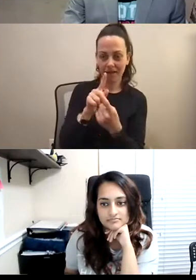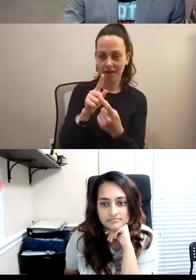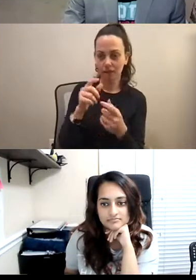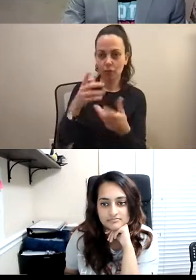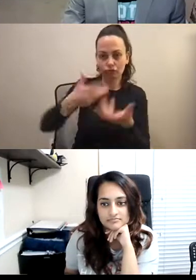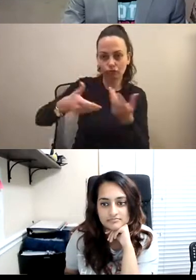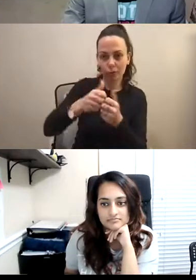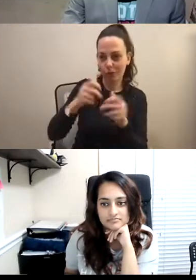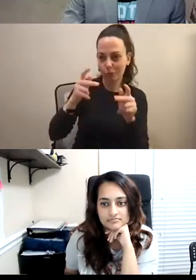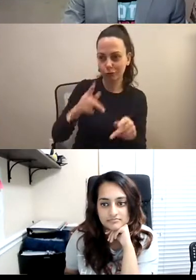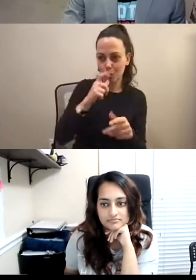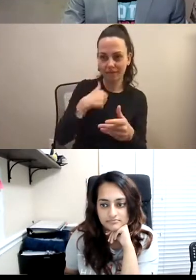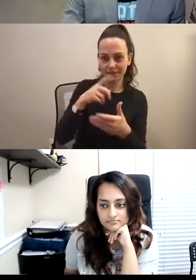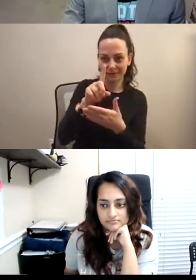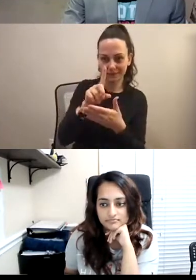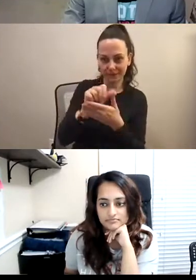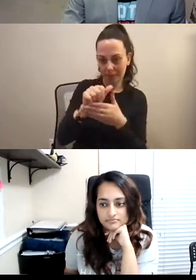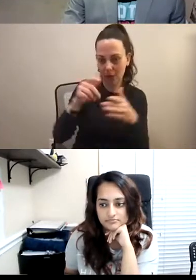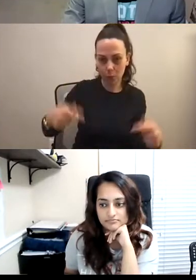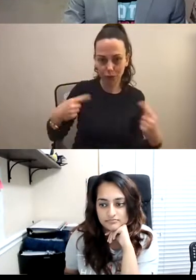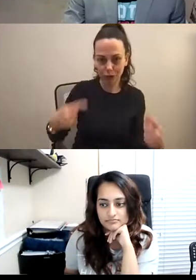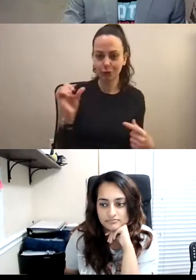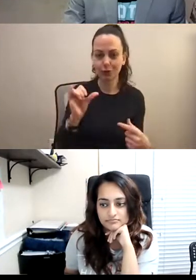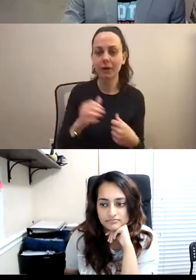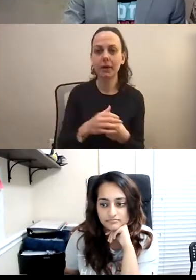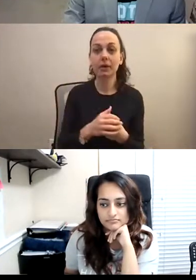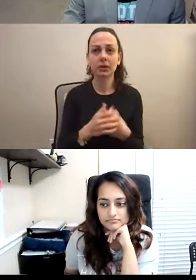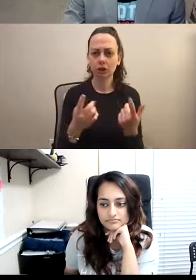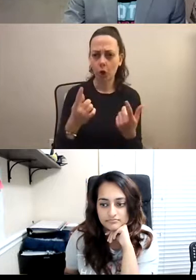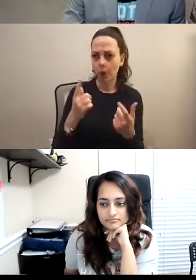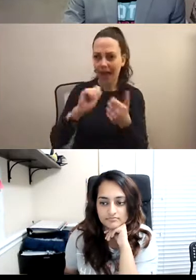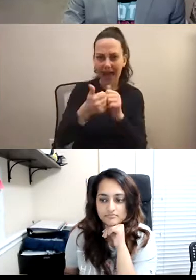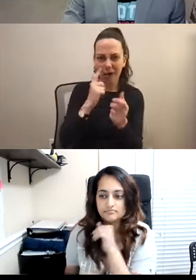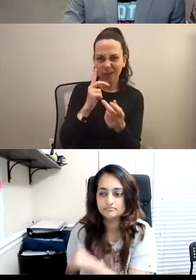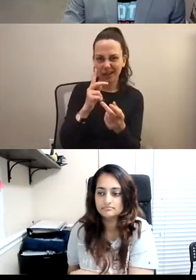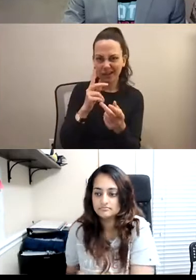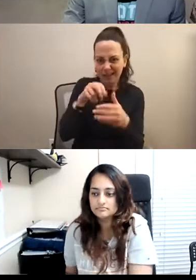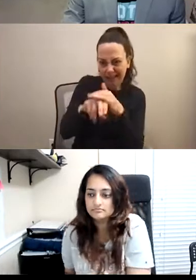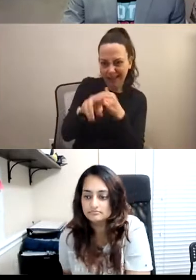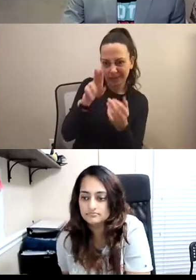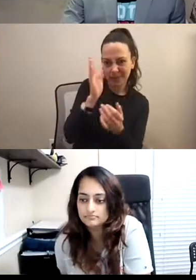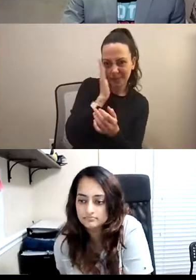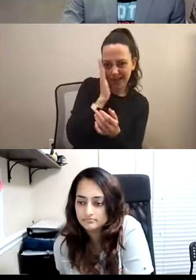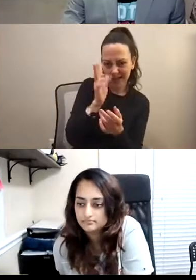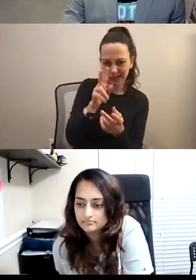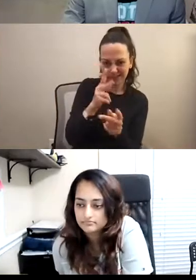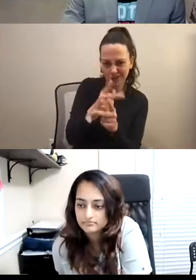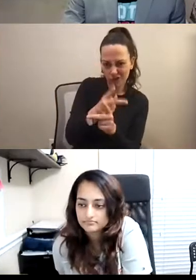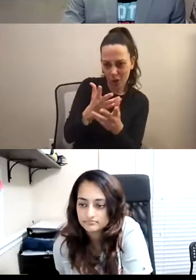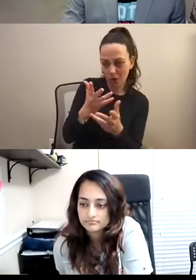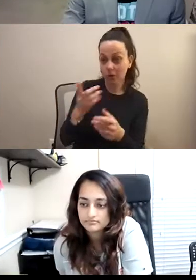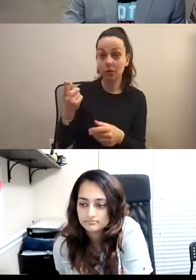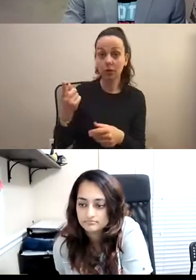are we going to do this? Like, this is going to be I need help to get in bed. How are we going to do this?" And so he came over.